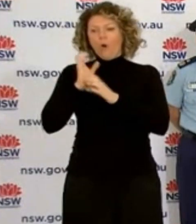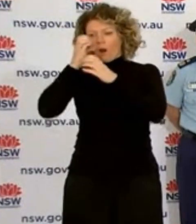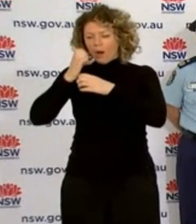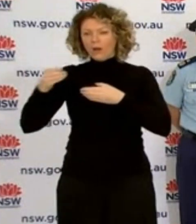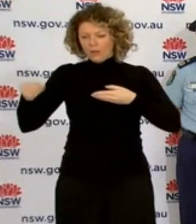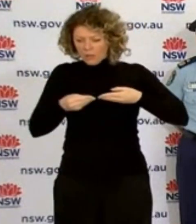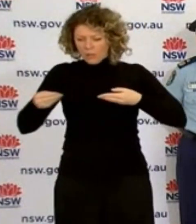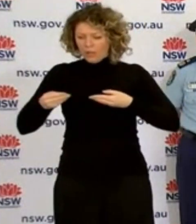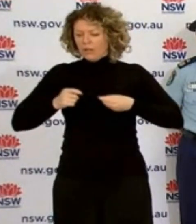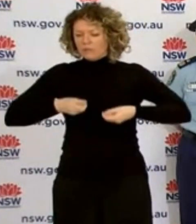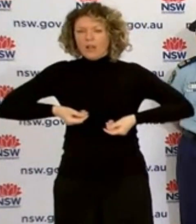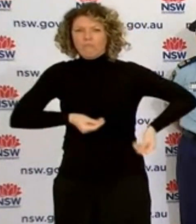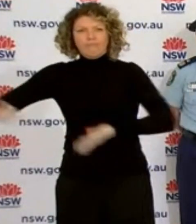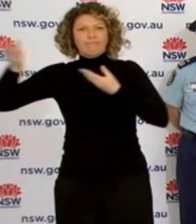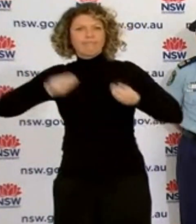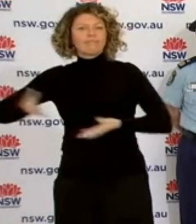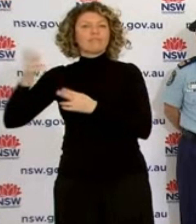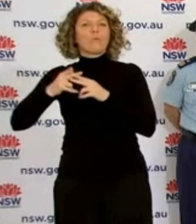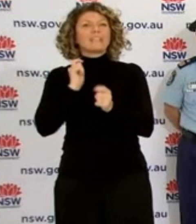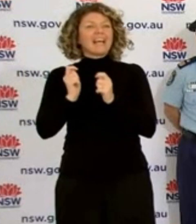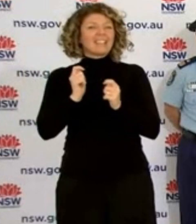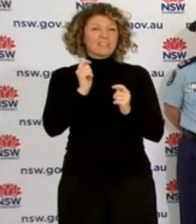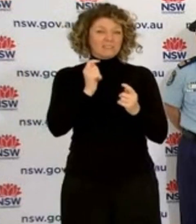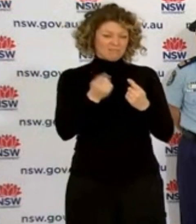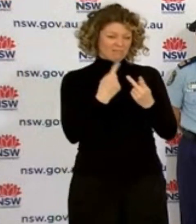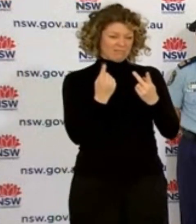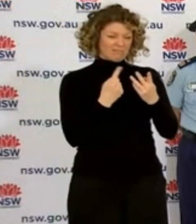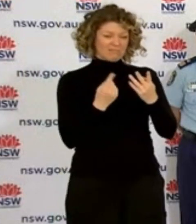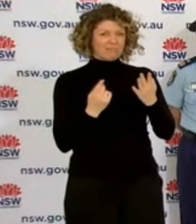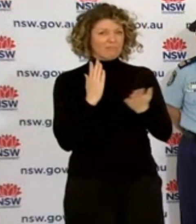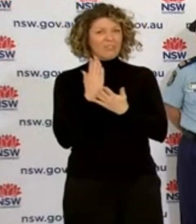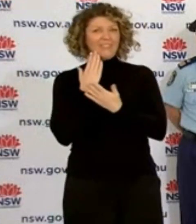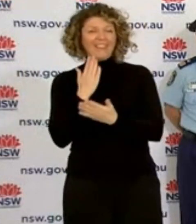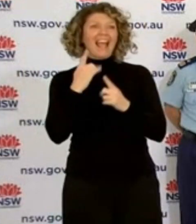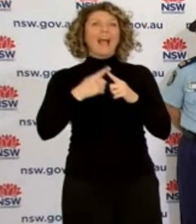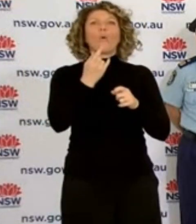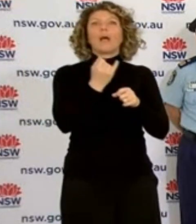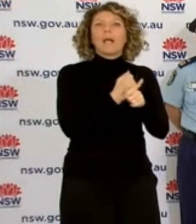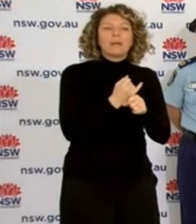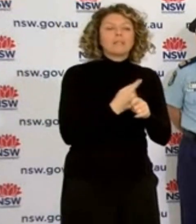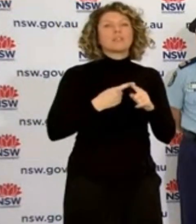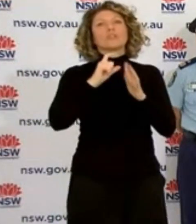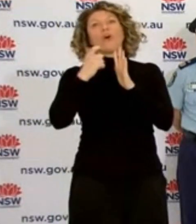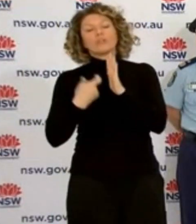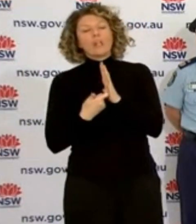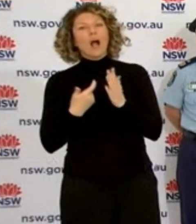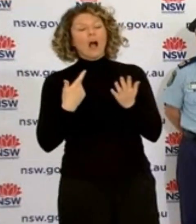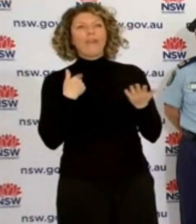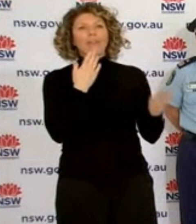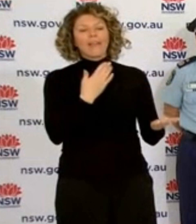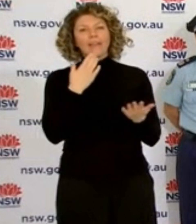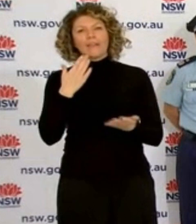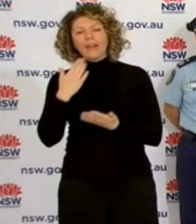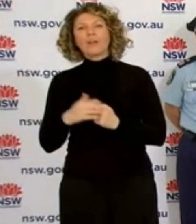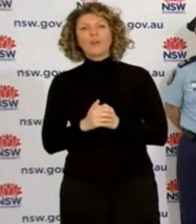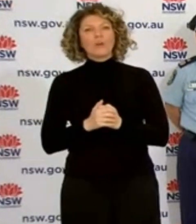But we need the community to stay with us. And as I said, I cannot describe my